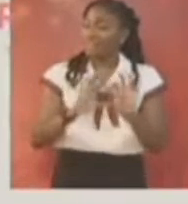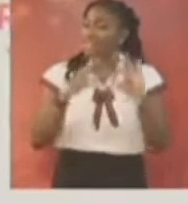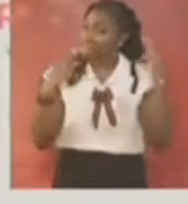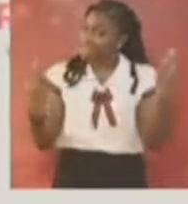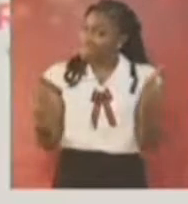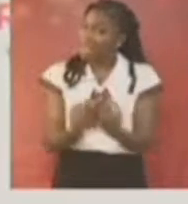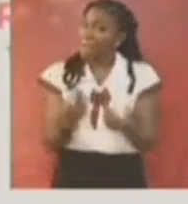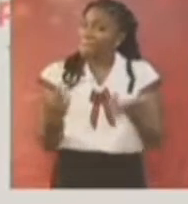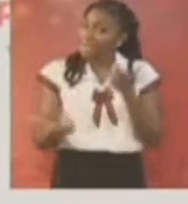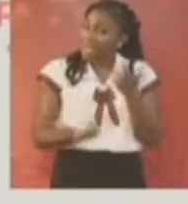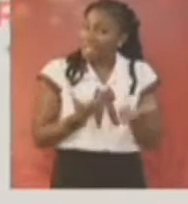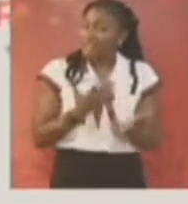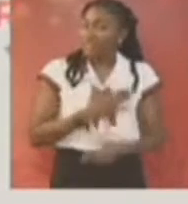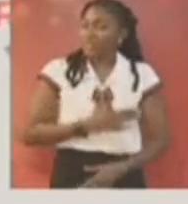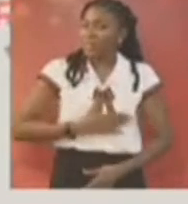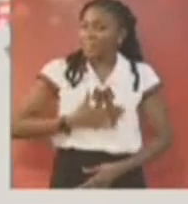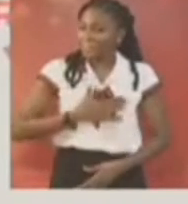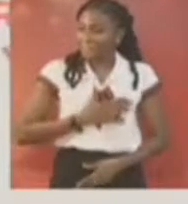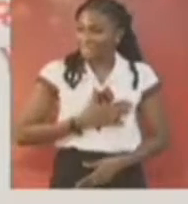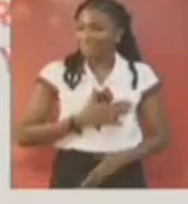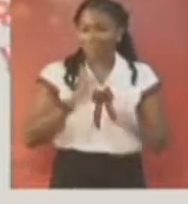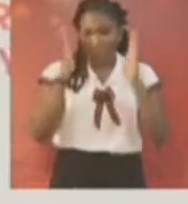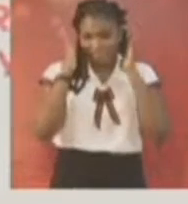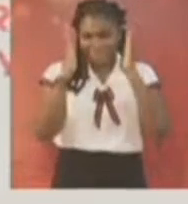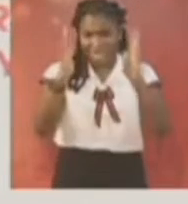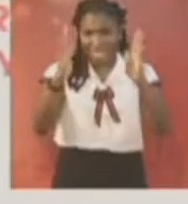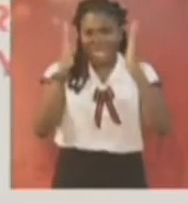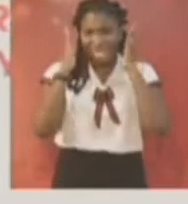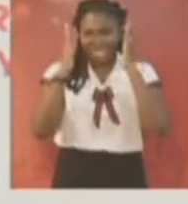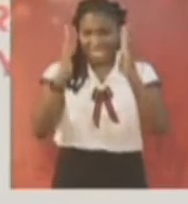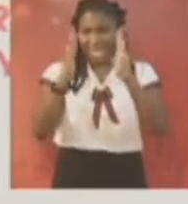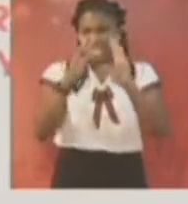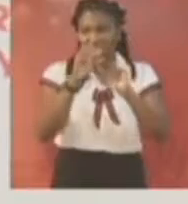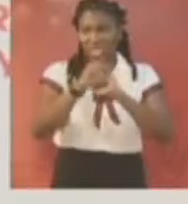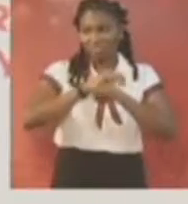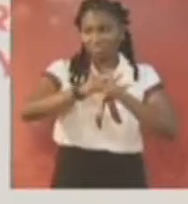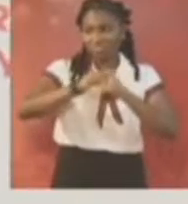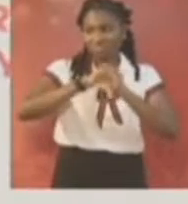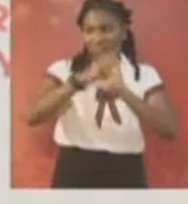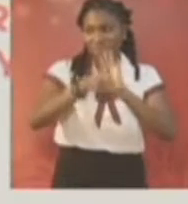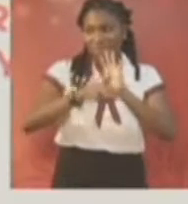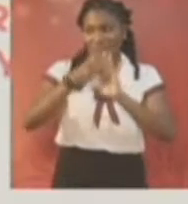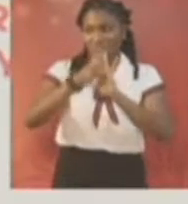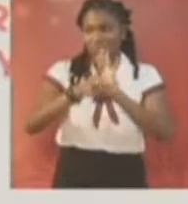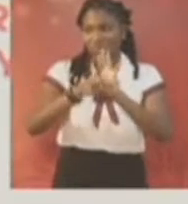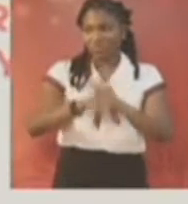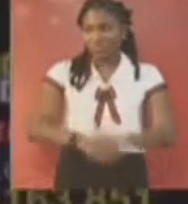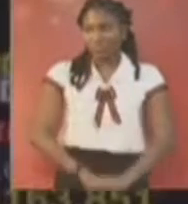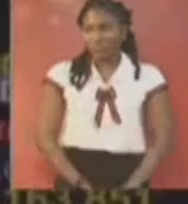time, please sit back and pay attention to the clip that we have to run.